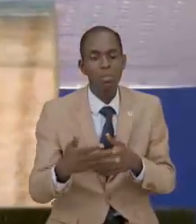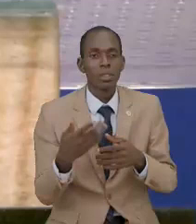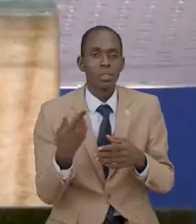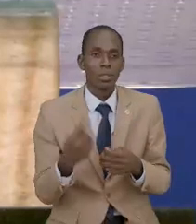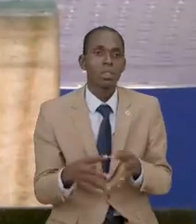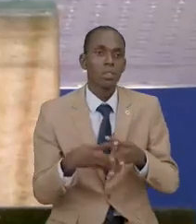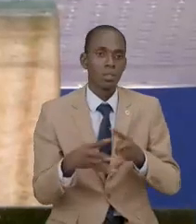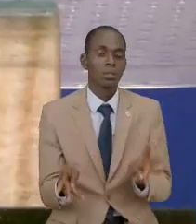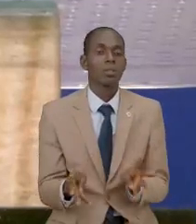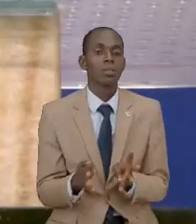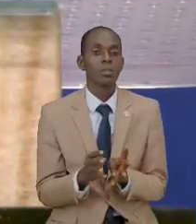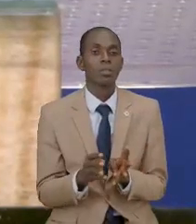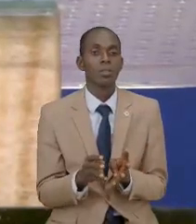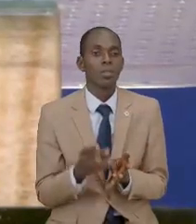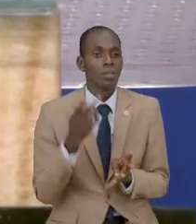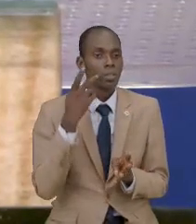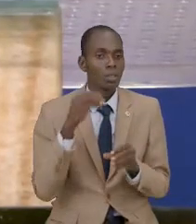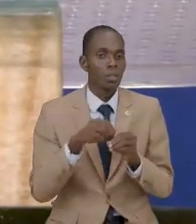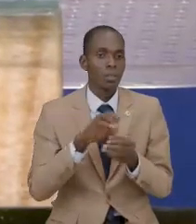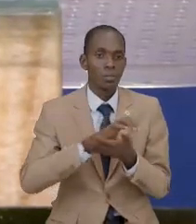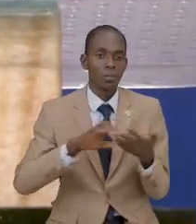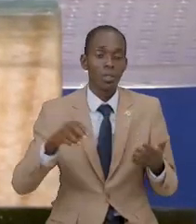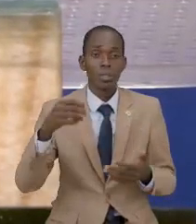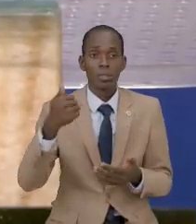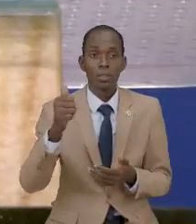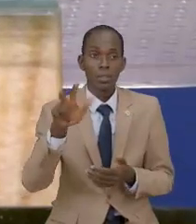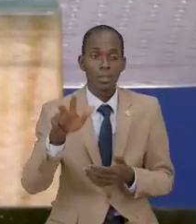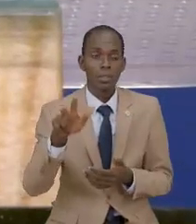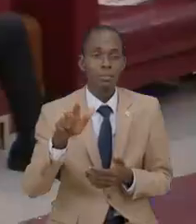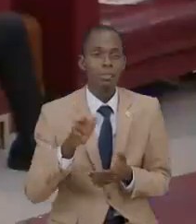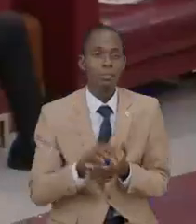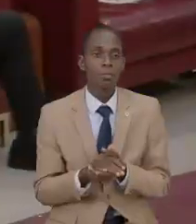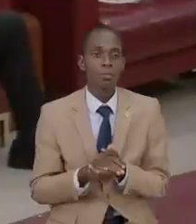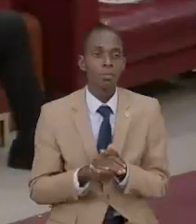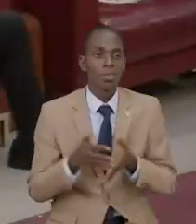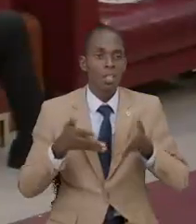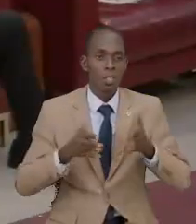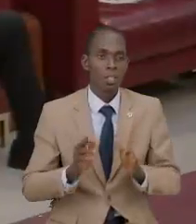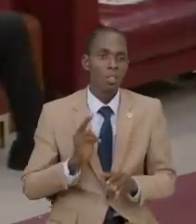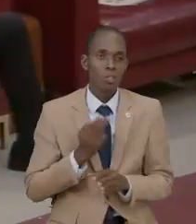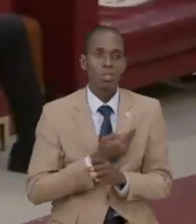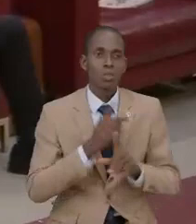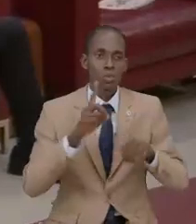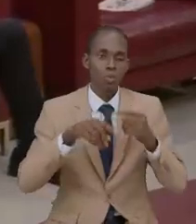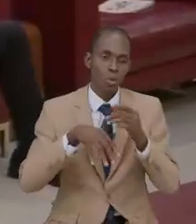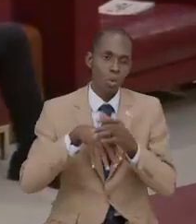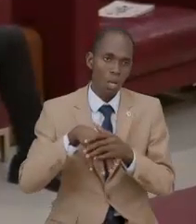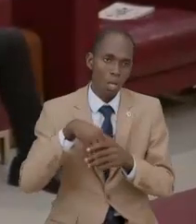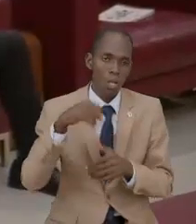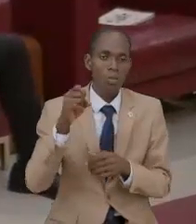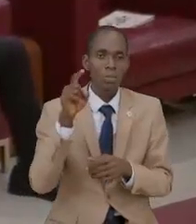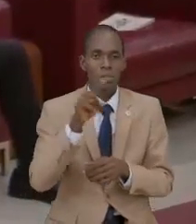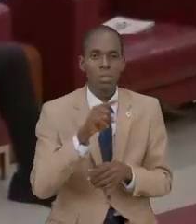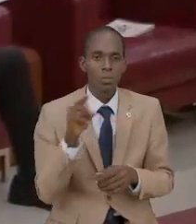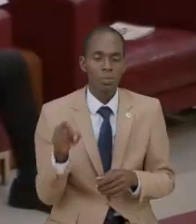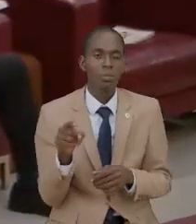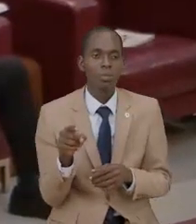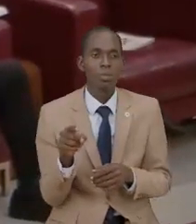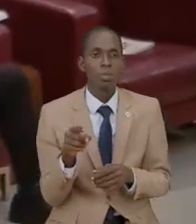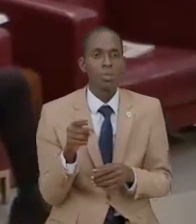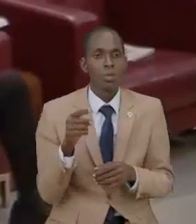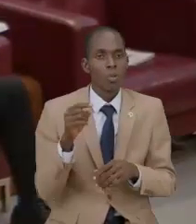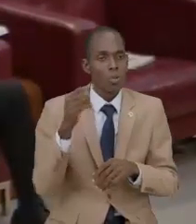the gate. Look at verse 13. It says, let us go forth therefore, for